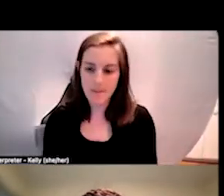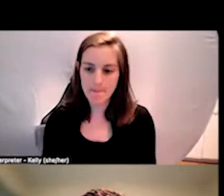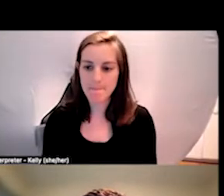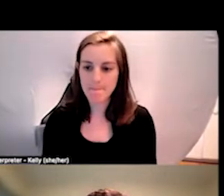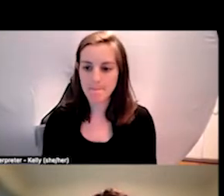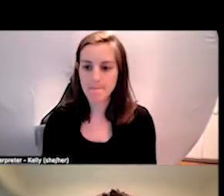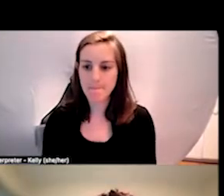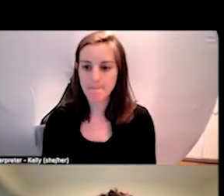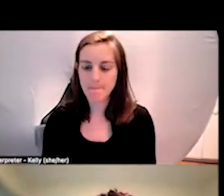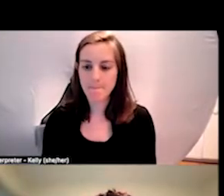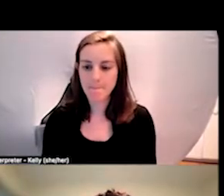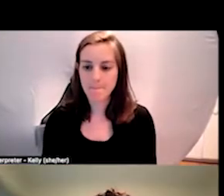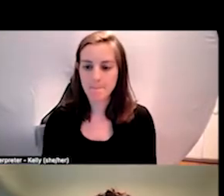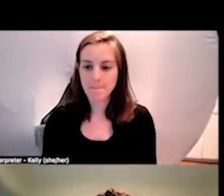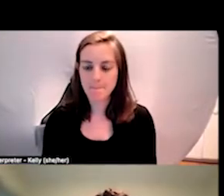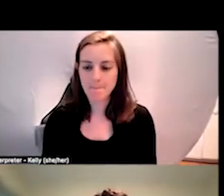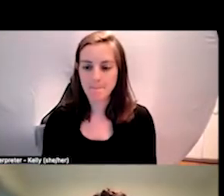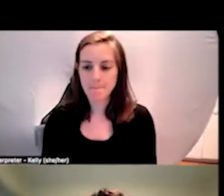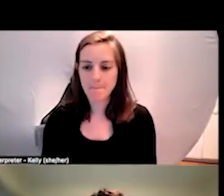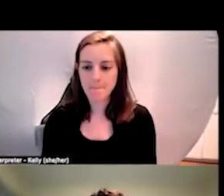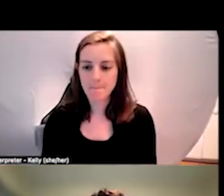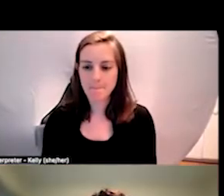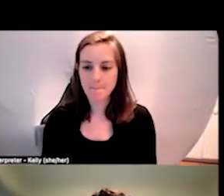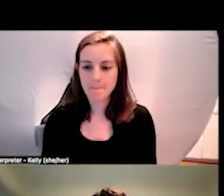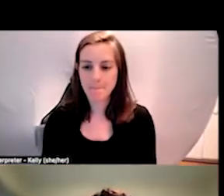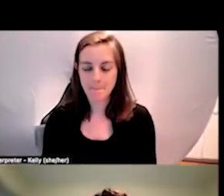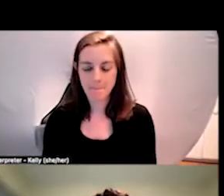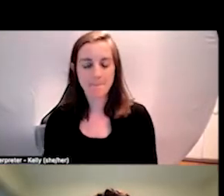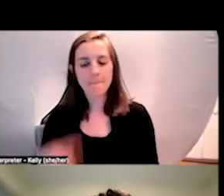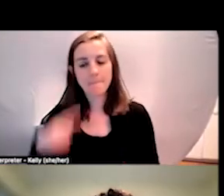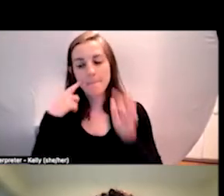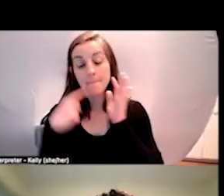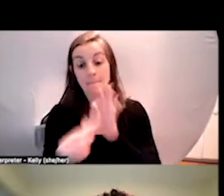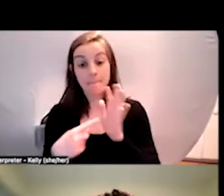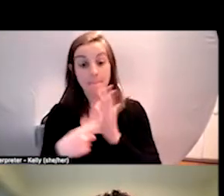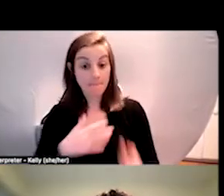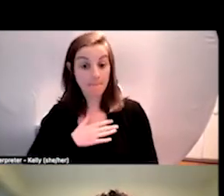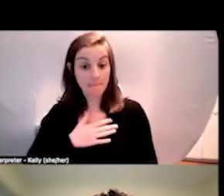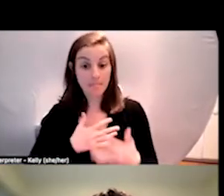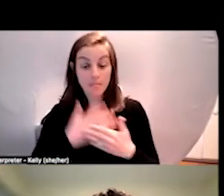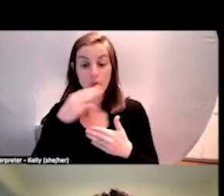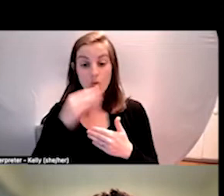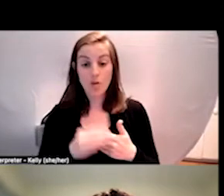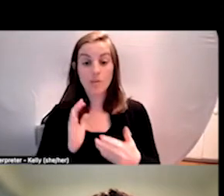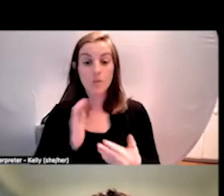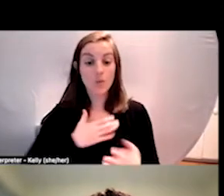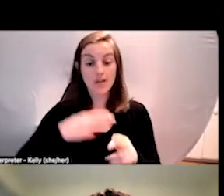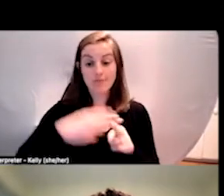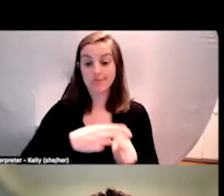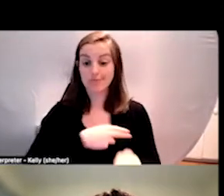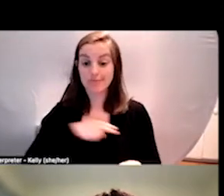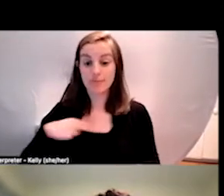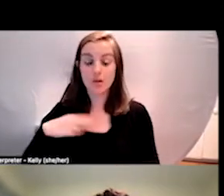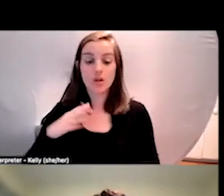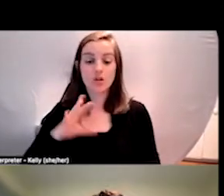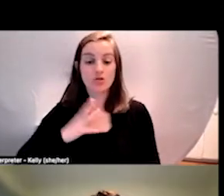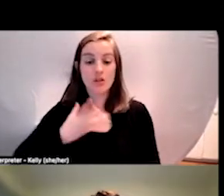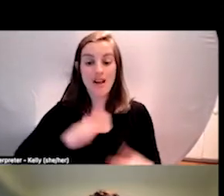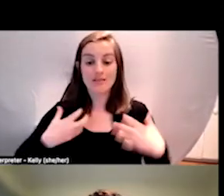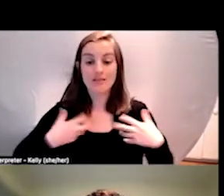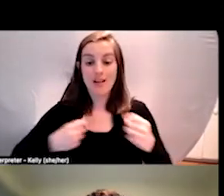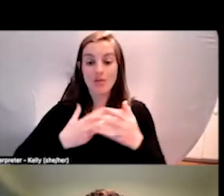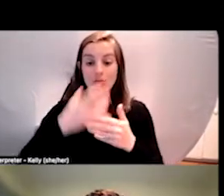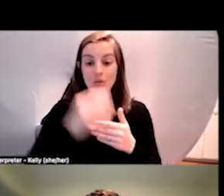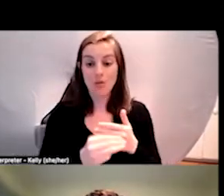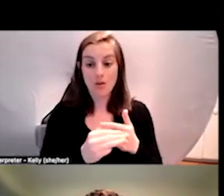Because, and so I guess I'll say, for instance, for our program, we call ourselves the Trans Health Program is our official name, but it's a trans